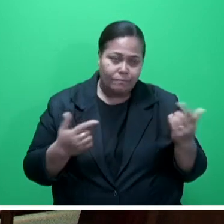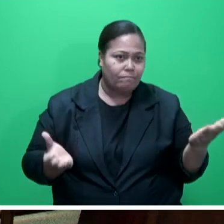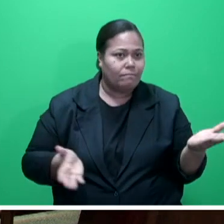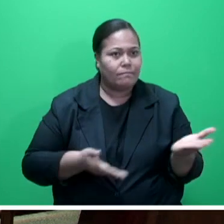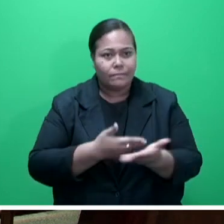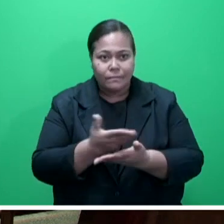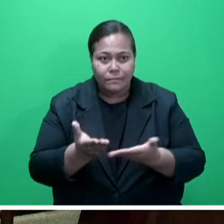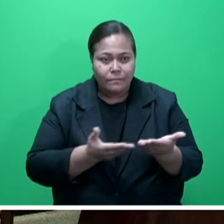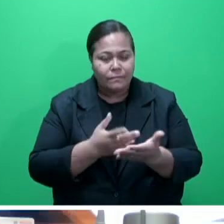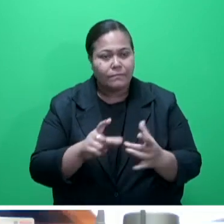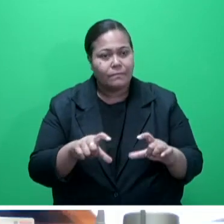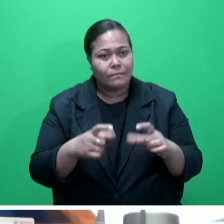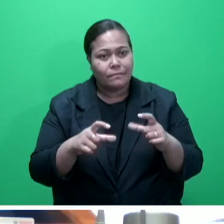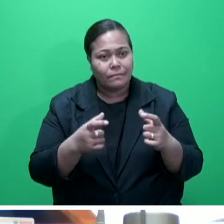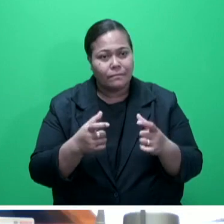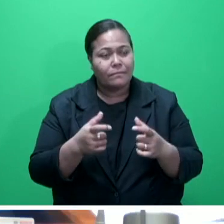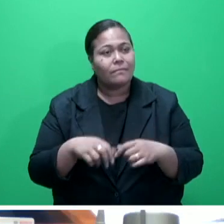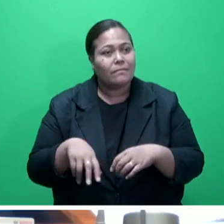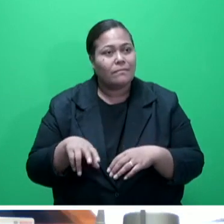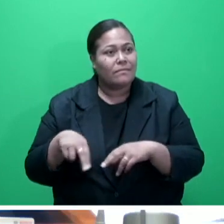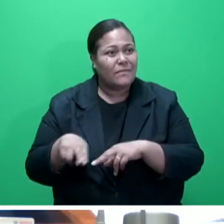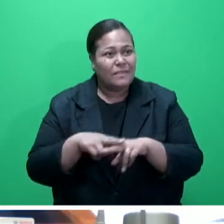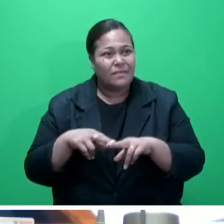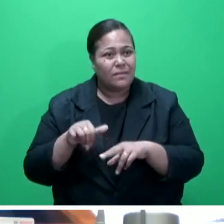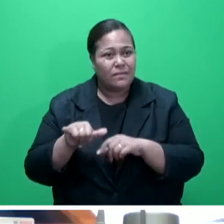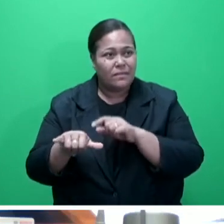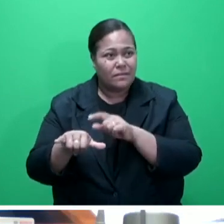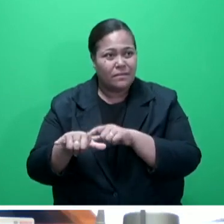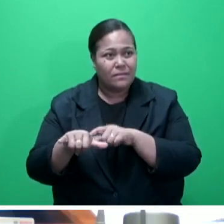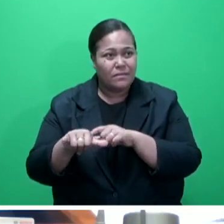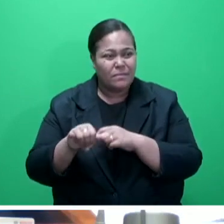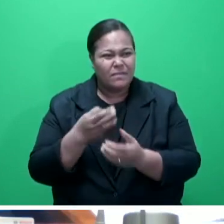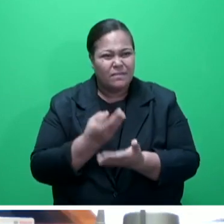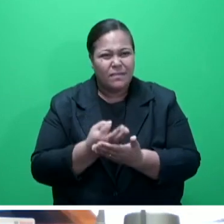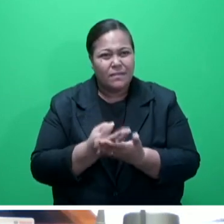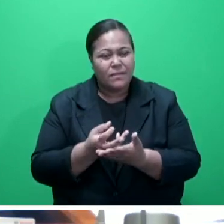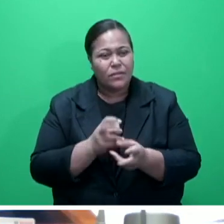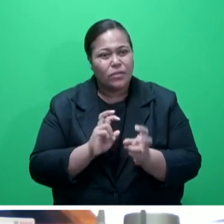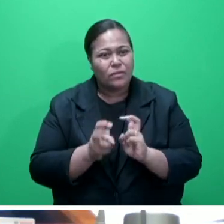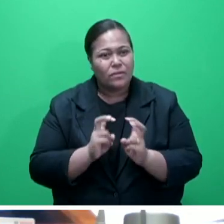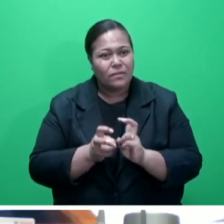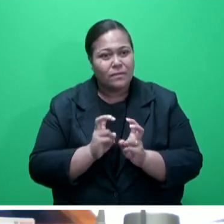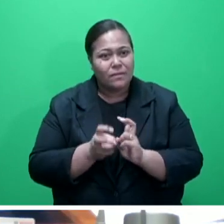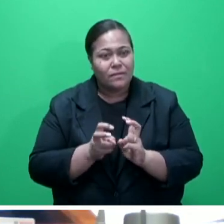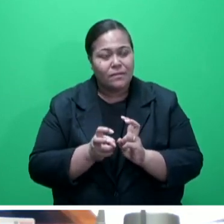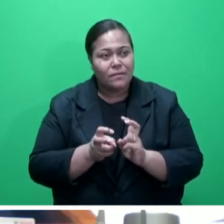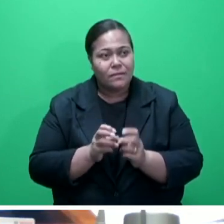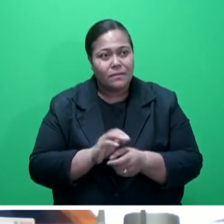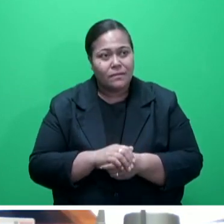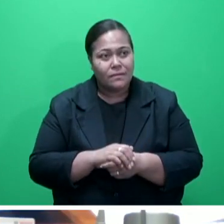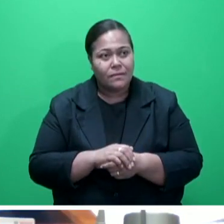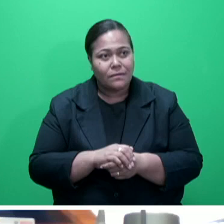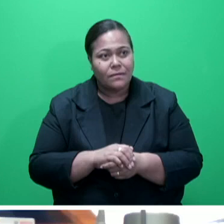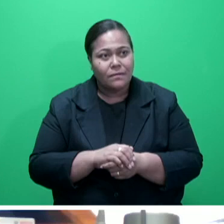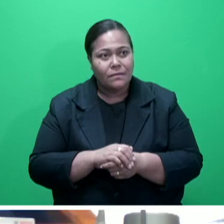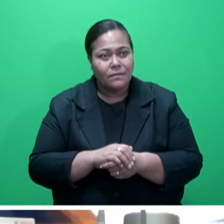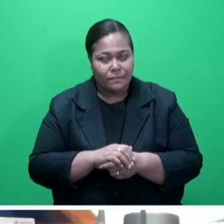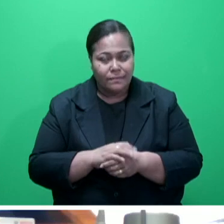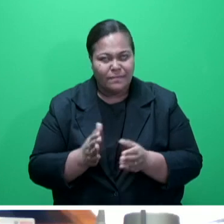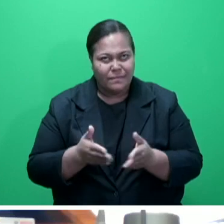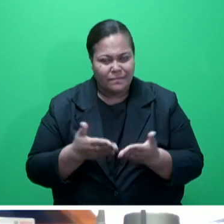by Fiji Airways in respect of its financial outlay, at least in the medium to long-term